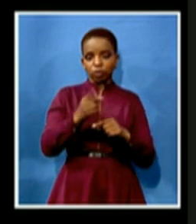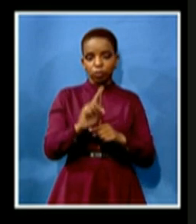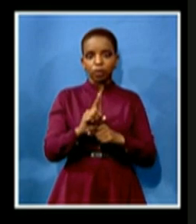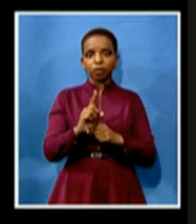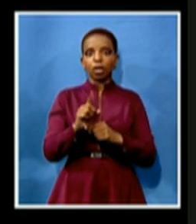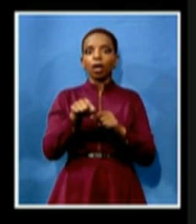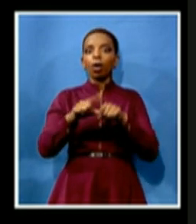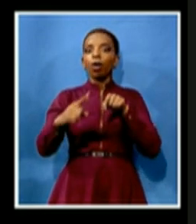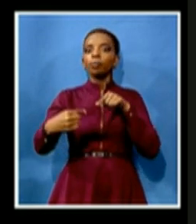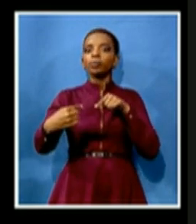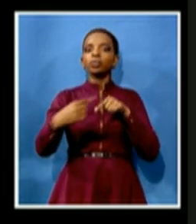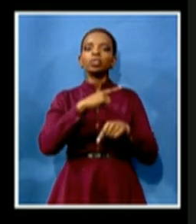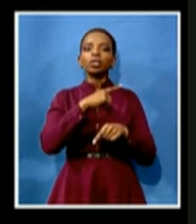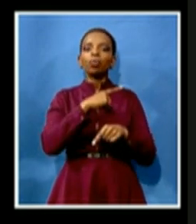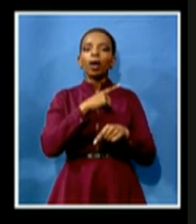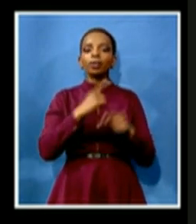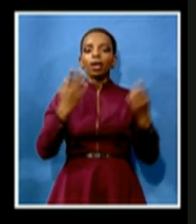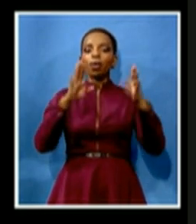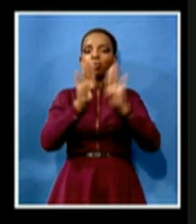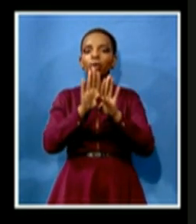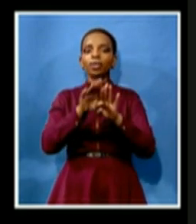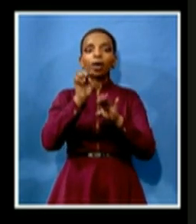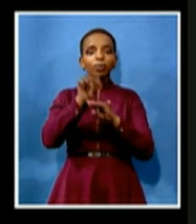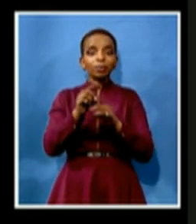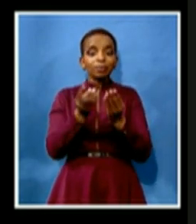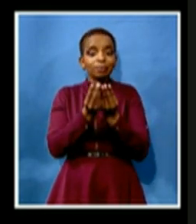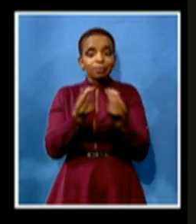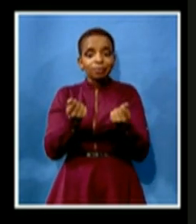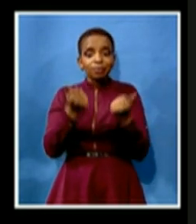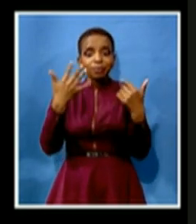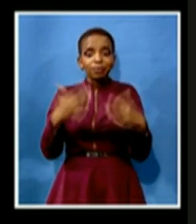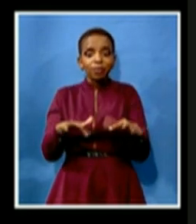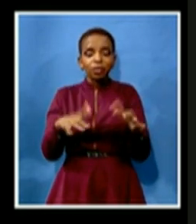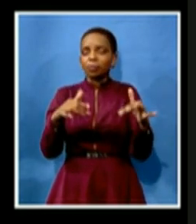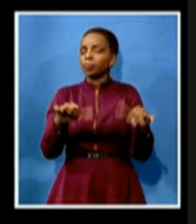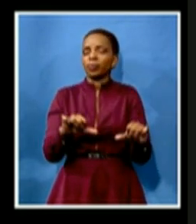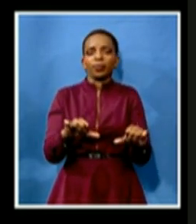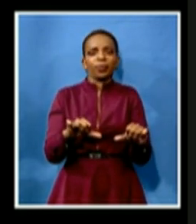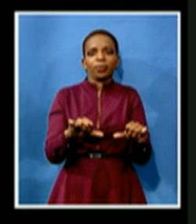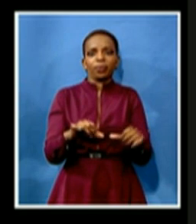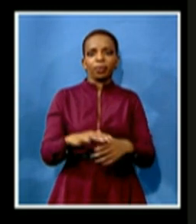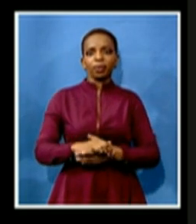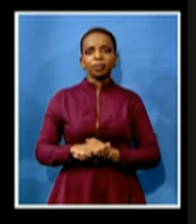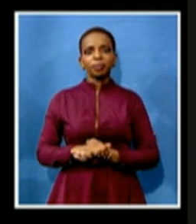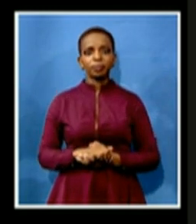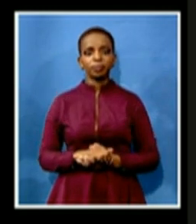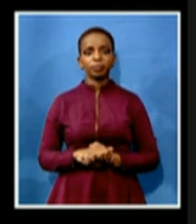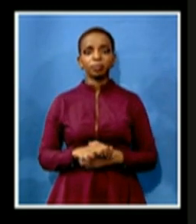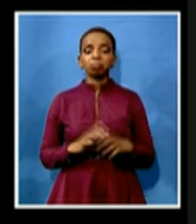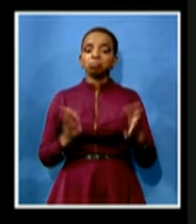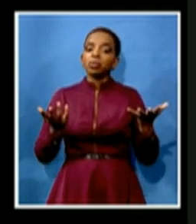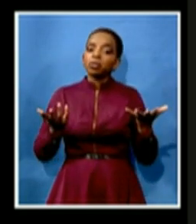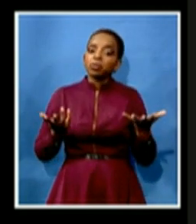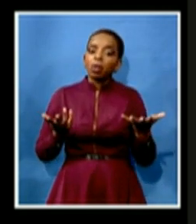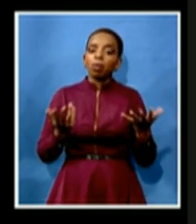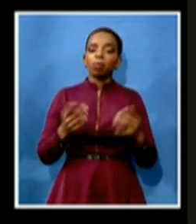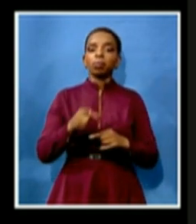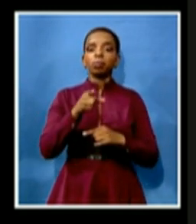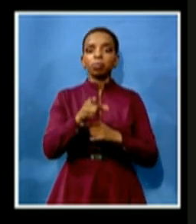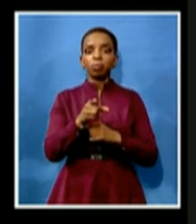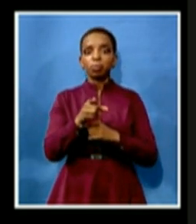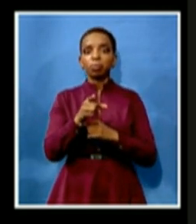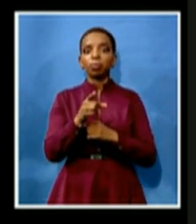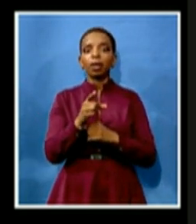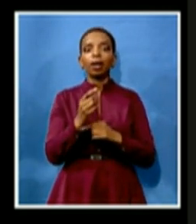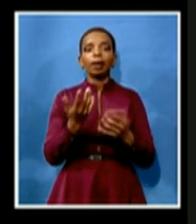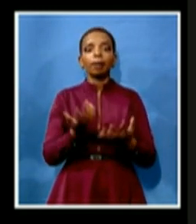of flattening or delay in peak. So that's the sum total of our overview. We would very much